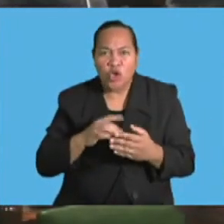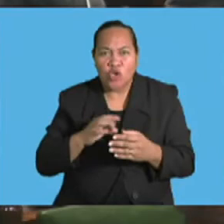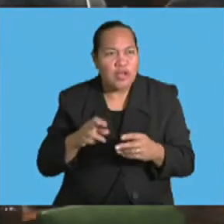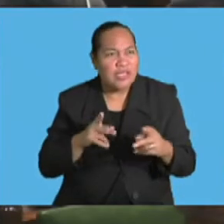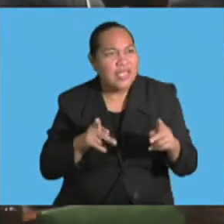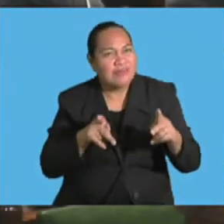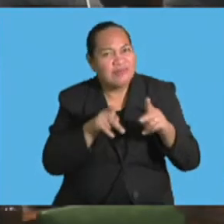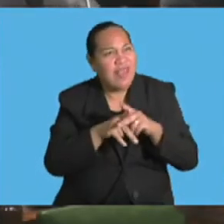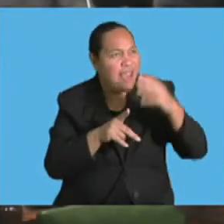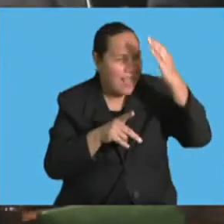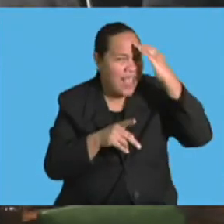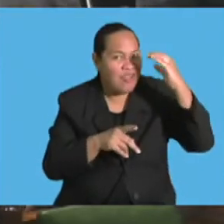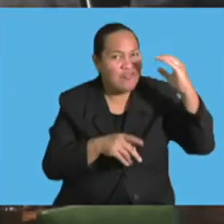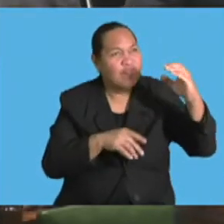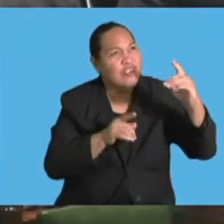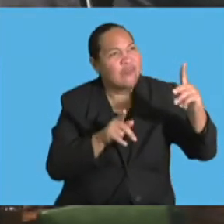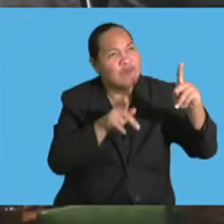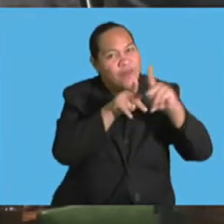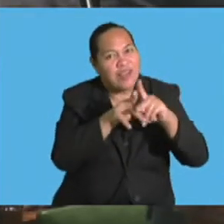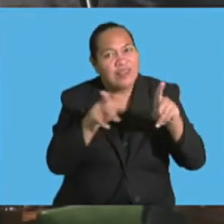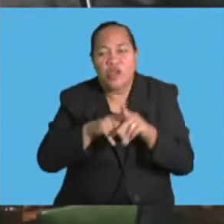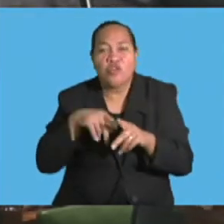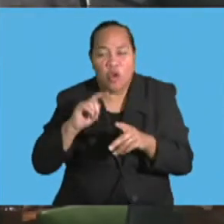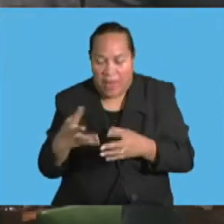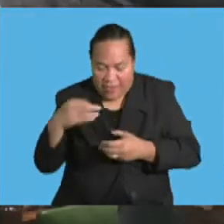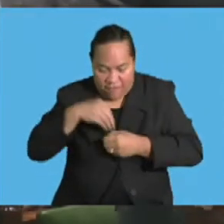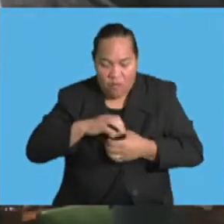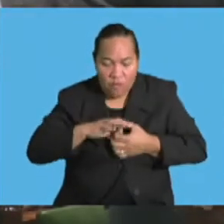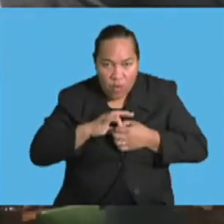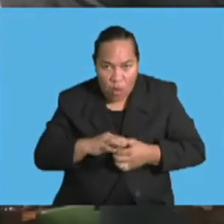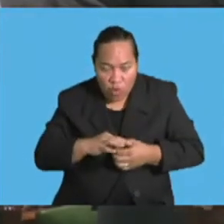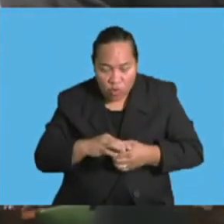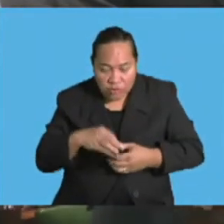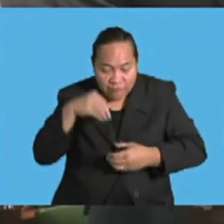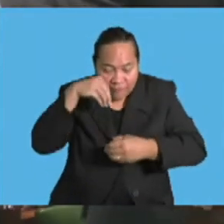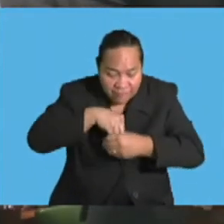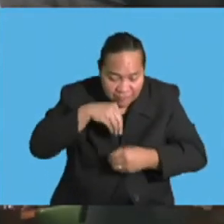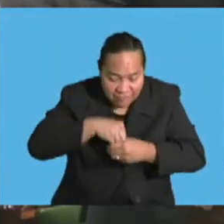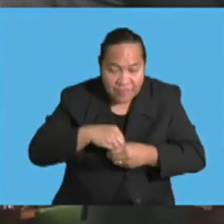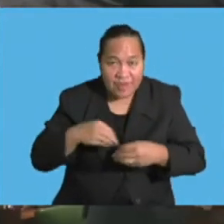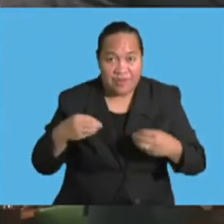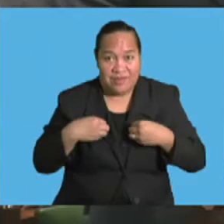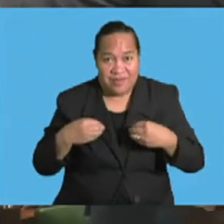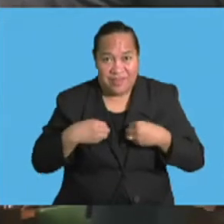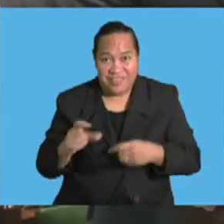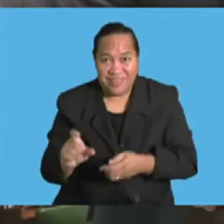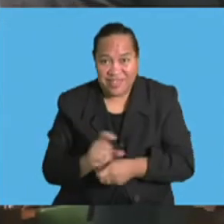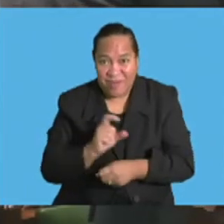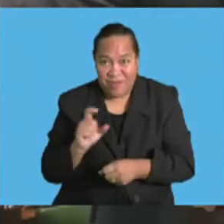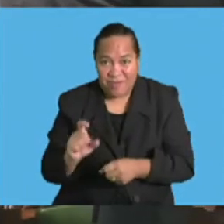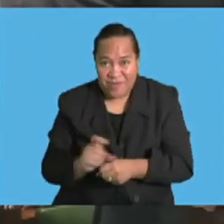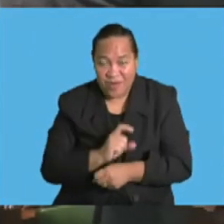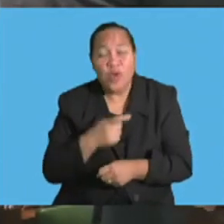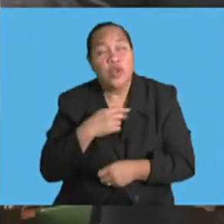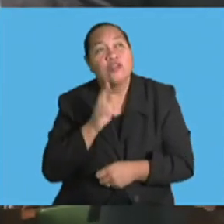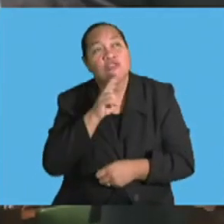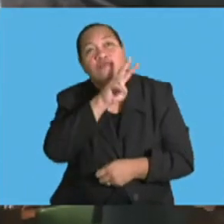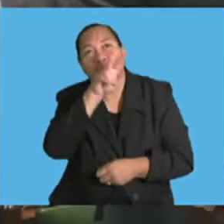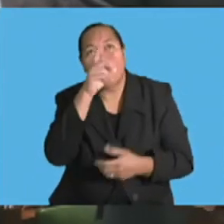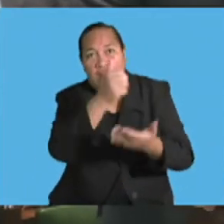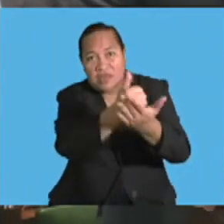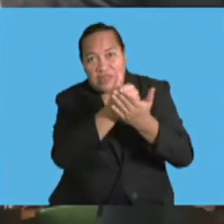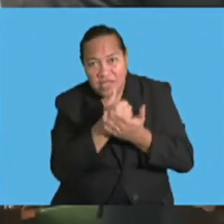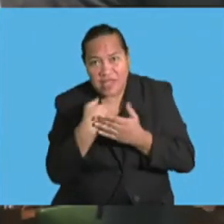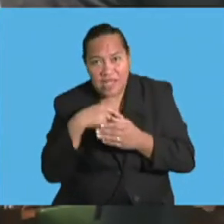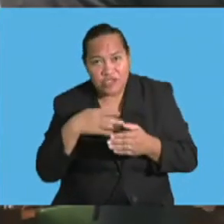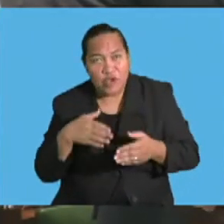and multilateral partners, but also involve the private sector. We look to our development partners to assist us with implementing specific